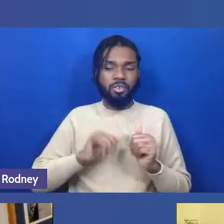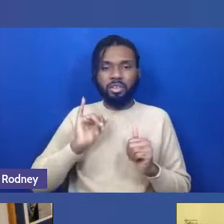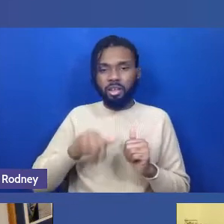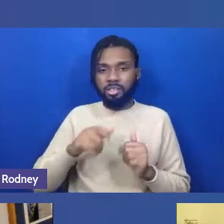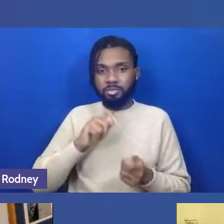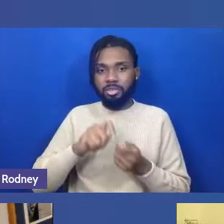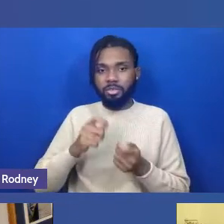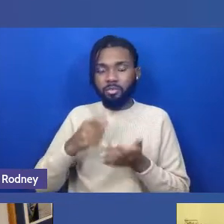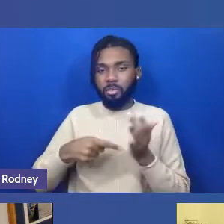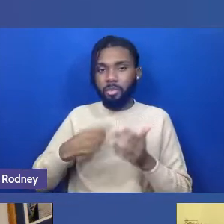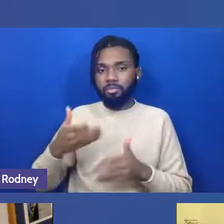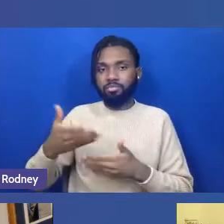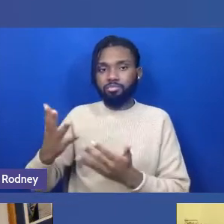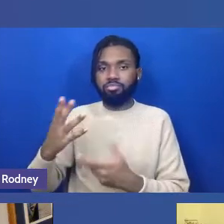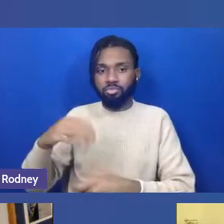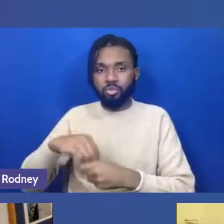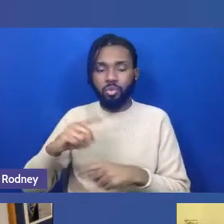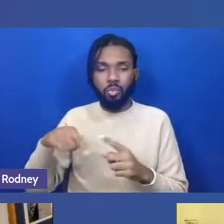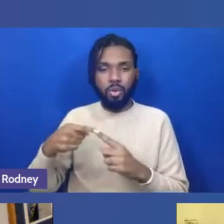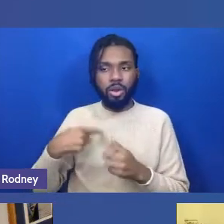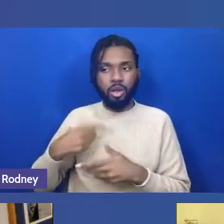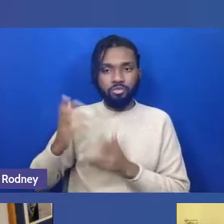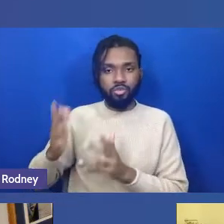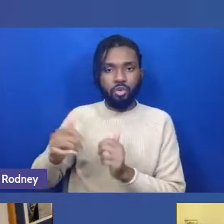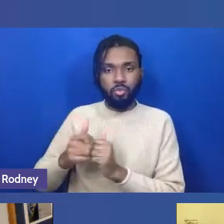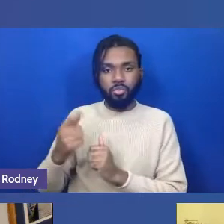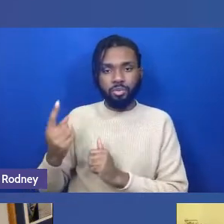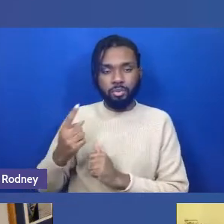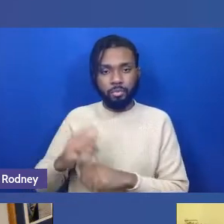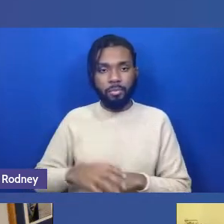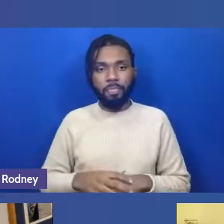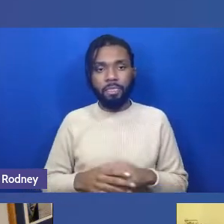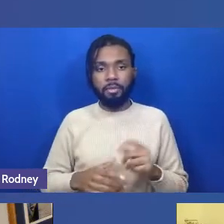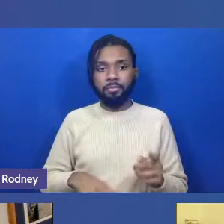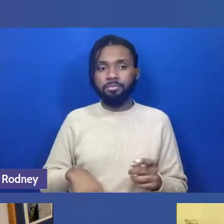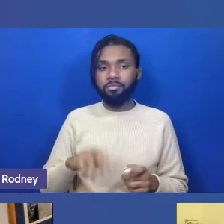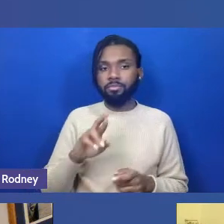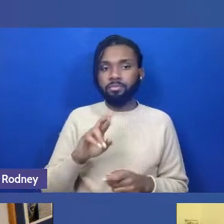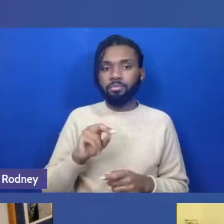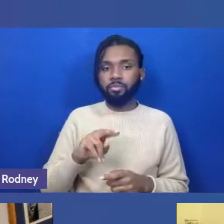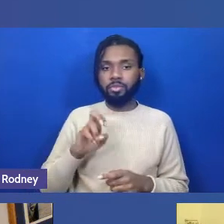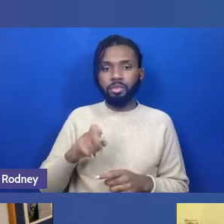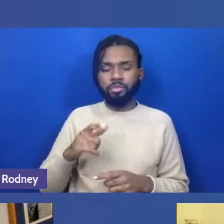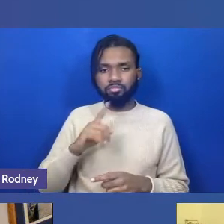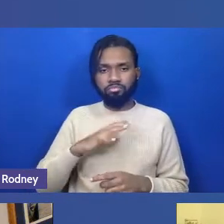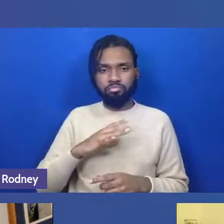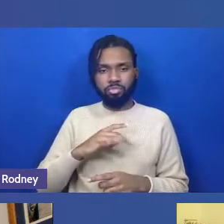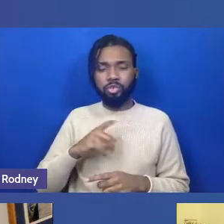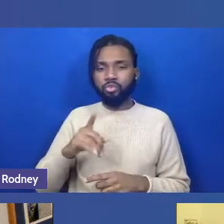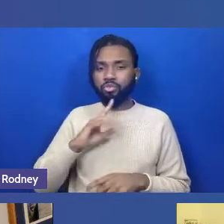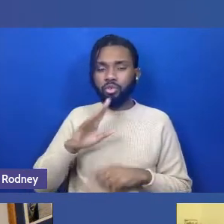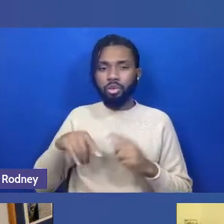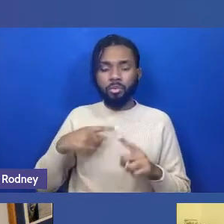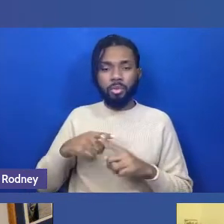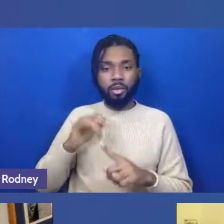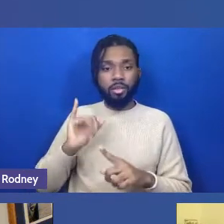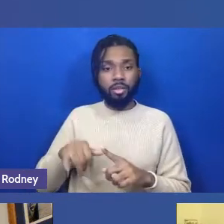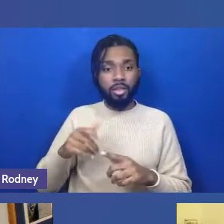them. No, and I appreciate that, Tommy, because you really talk about pitching as an ongoing practice that is getting reinformed